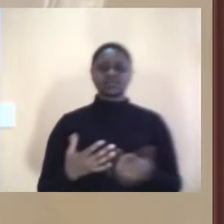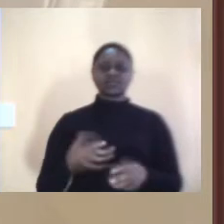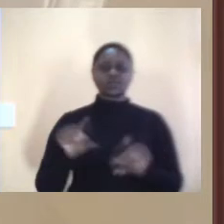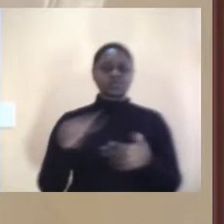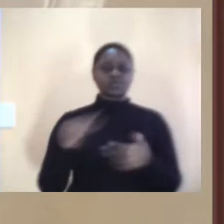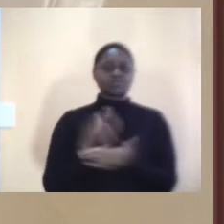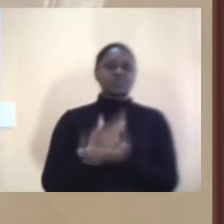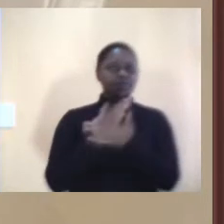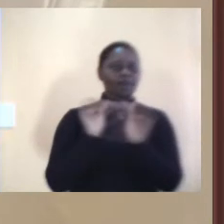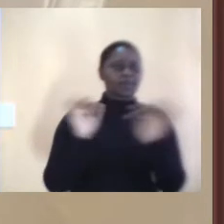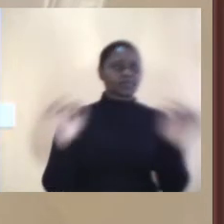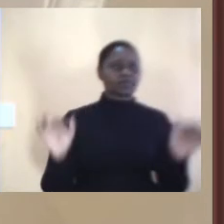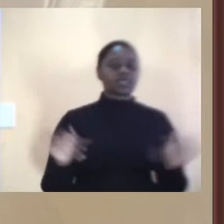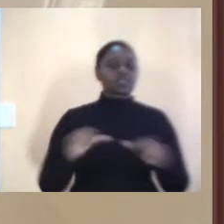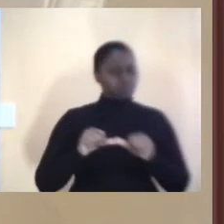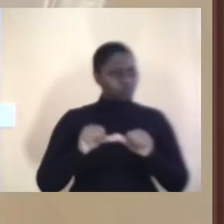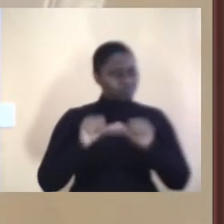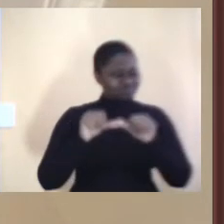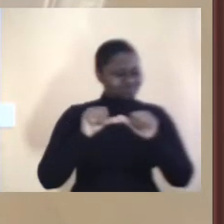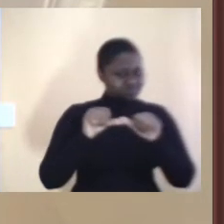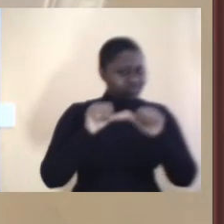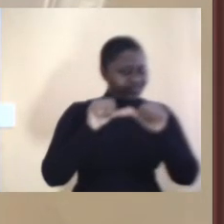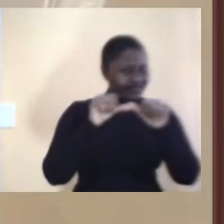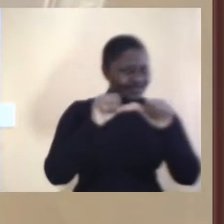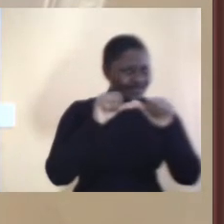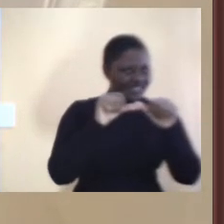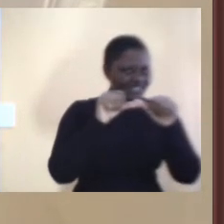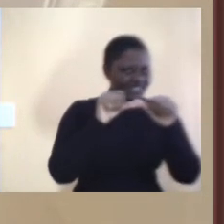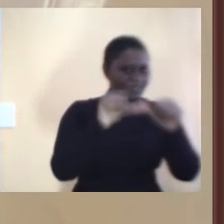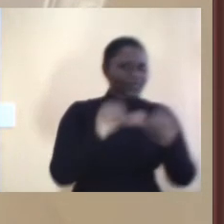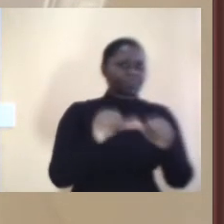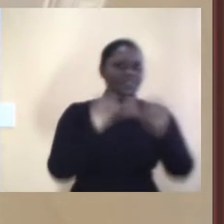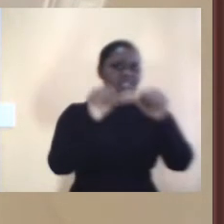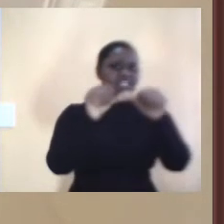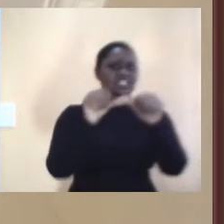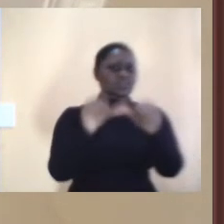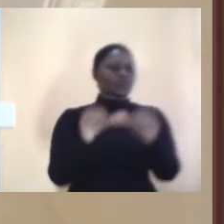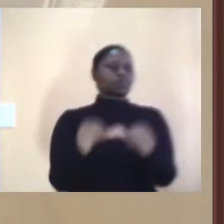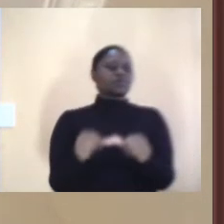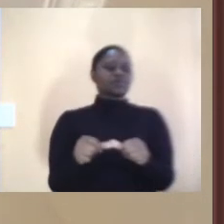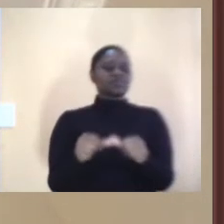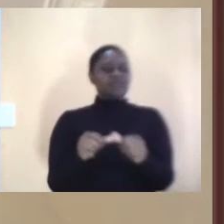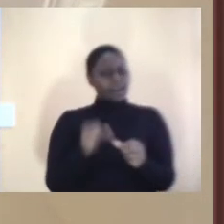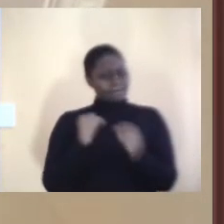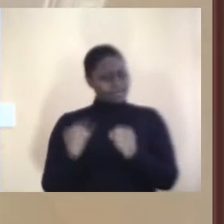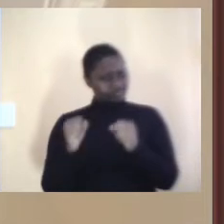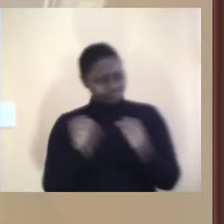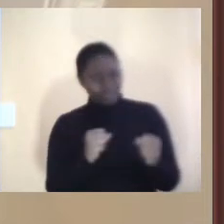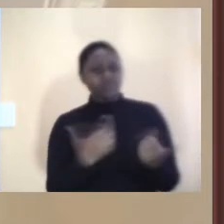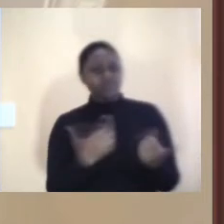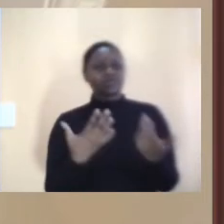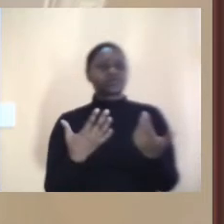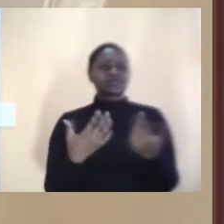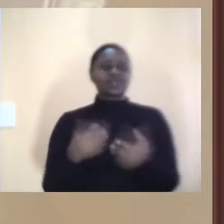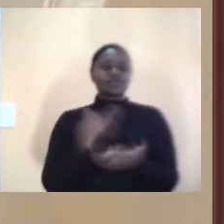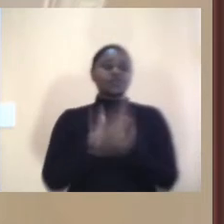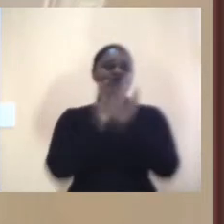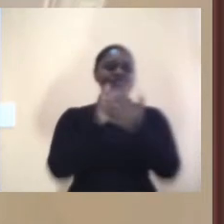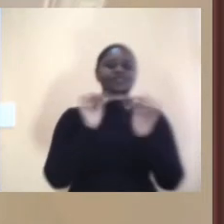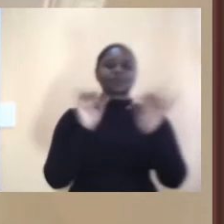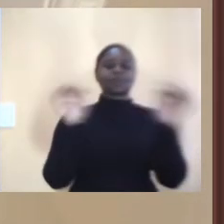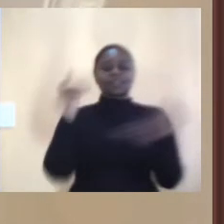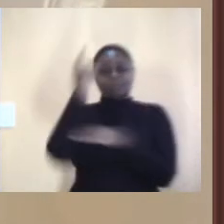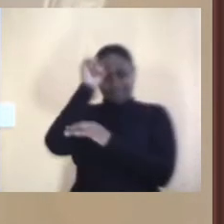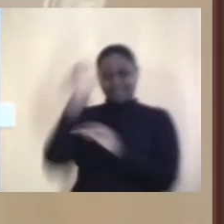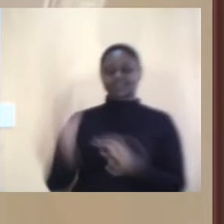nibalekele abantu. Niqhubeke nilishayelele lebhande lebhasi liyephambili, nilibophe liqine likwazi ukuthi lizisize iy'mpilo zabanye